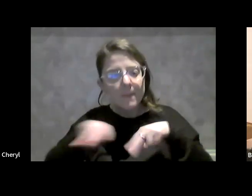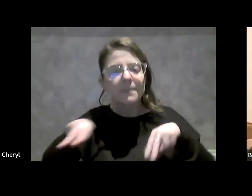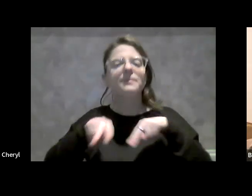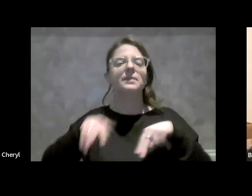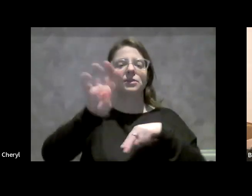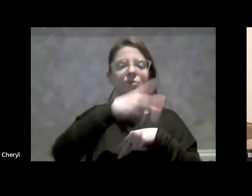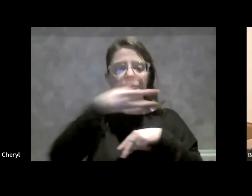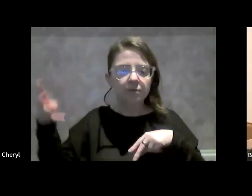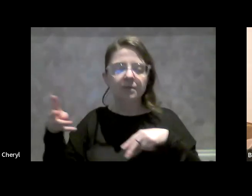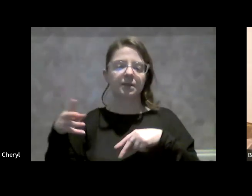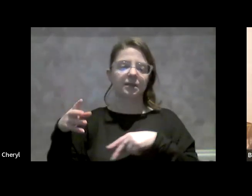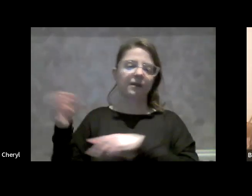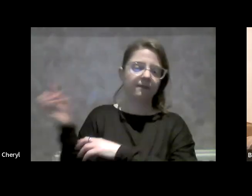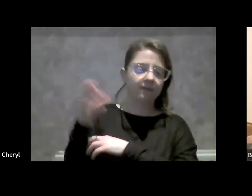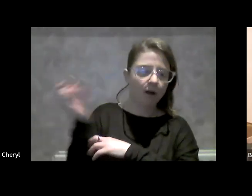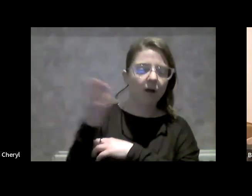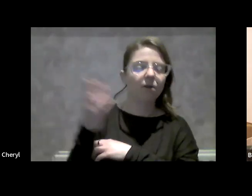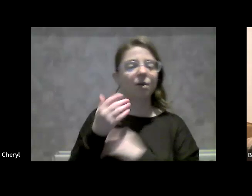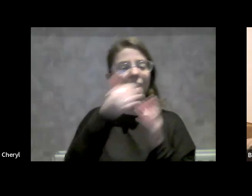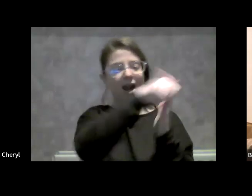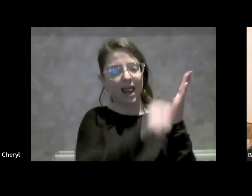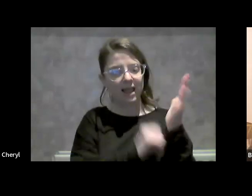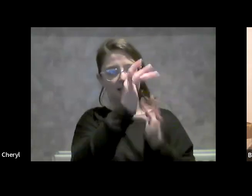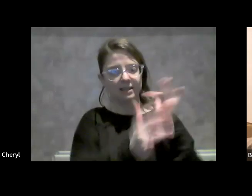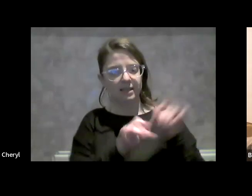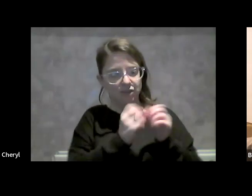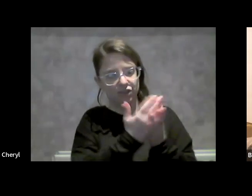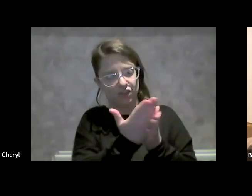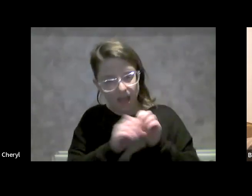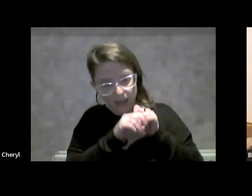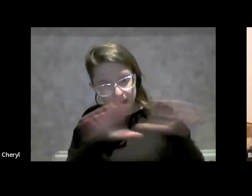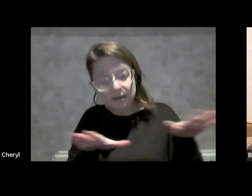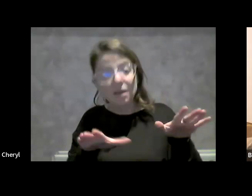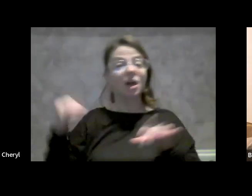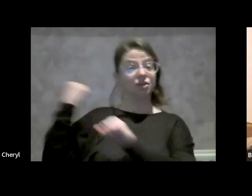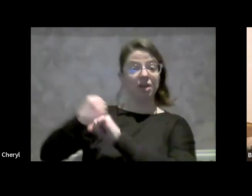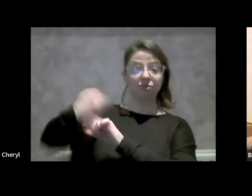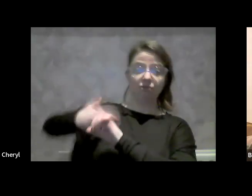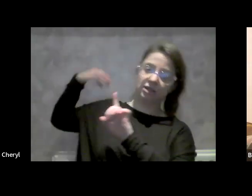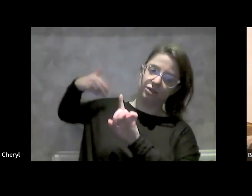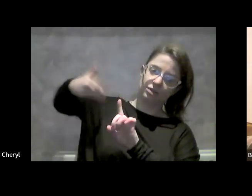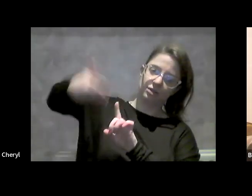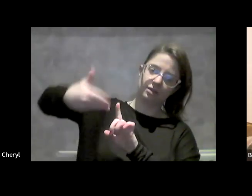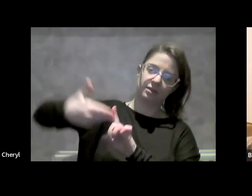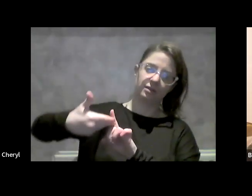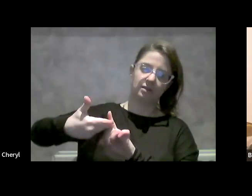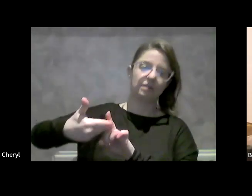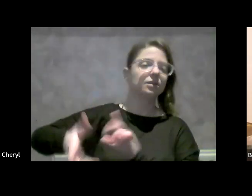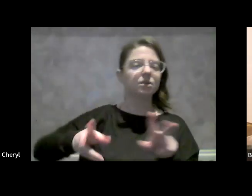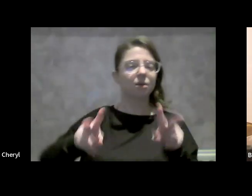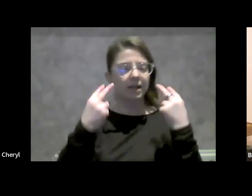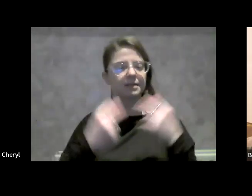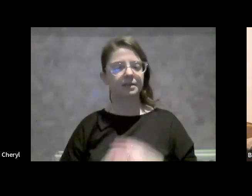music, gramophones, playlists shared by friends, and songs passed down from generations before us. So listen.